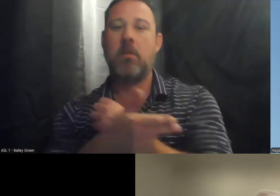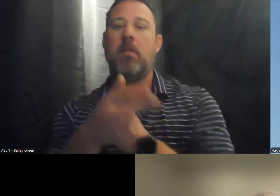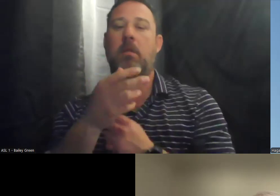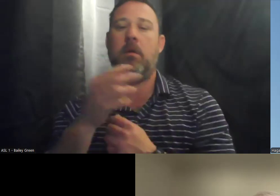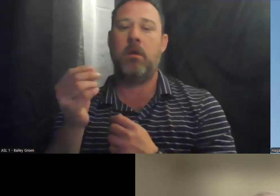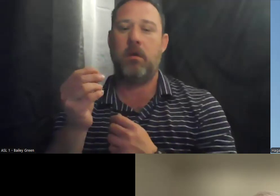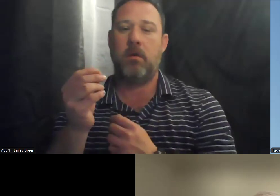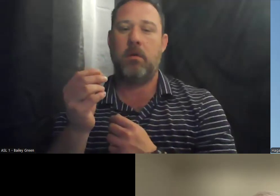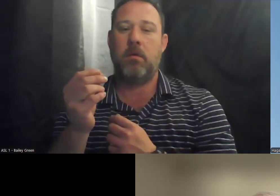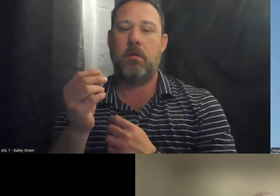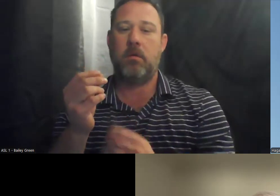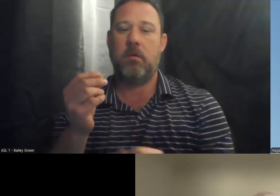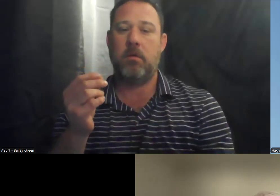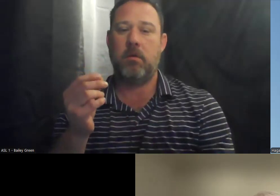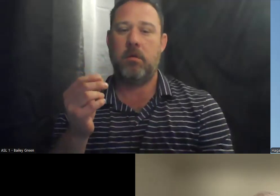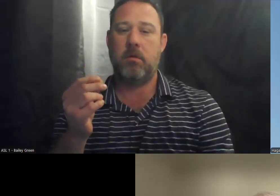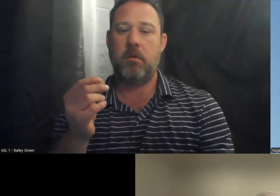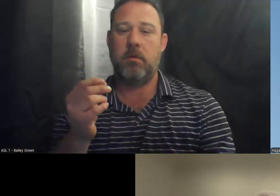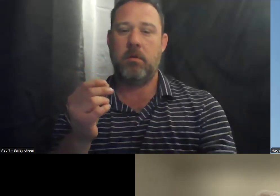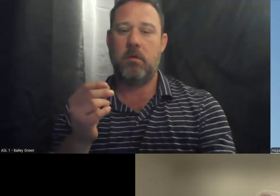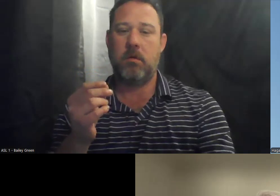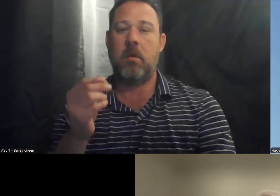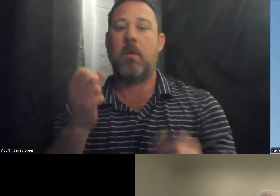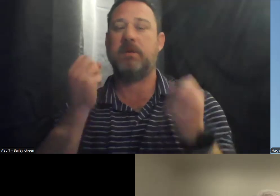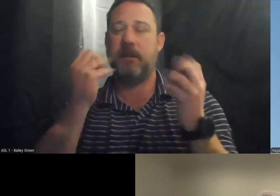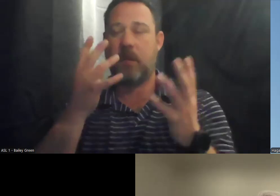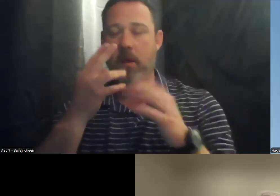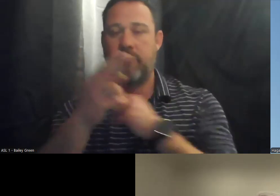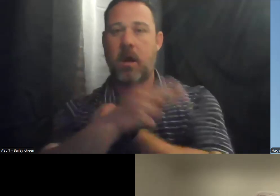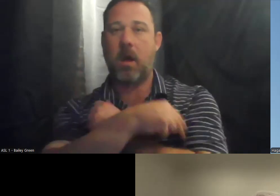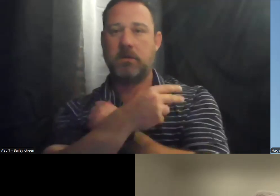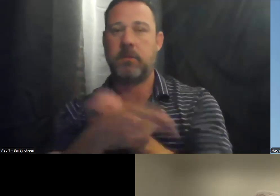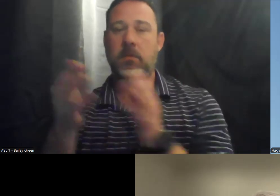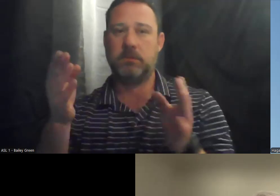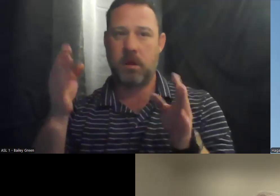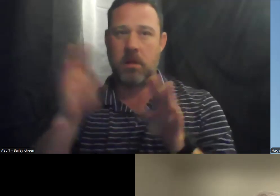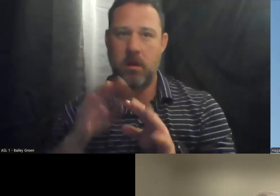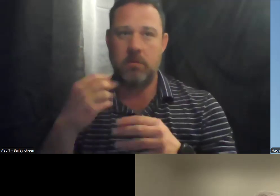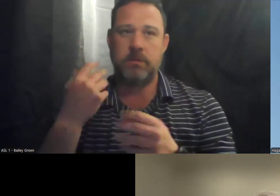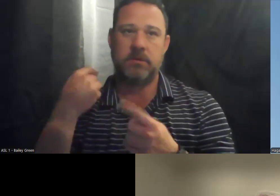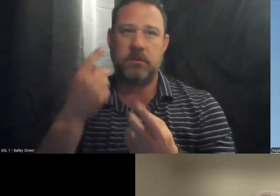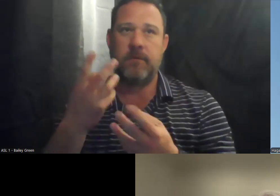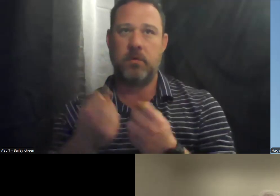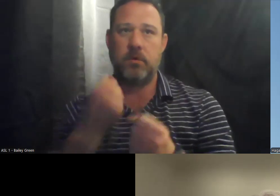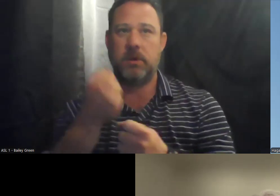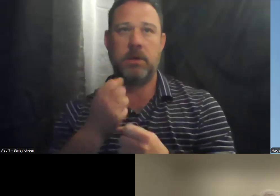we've seen a lot of hospitals go under in the past few years, not just here in California,